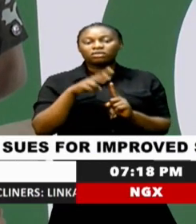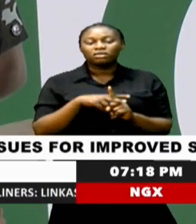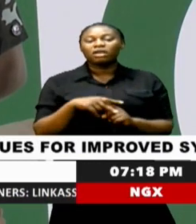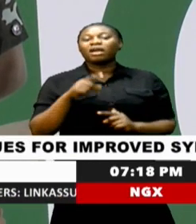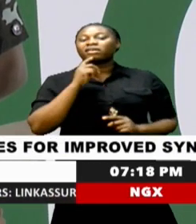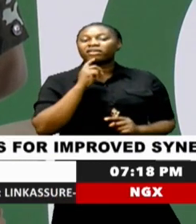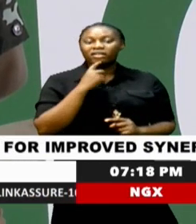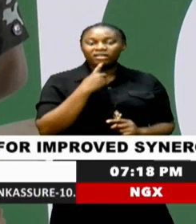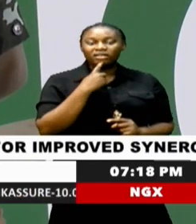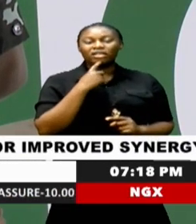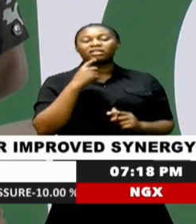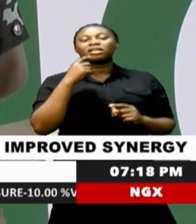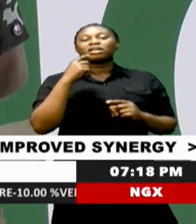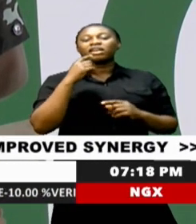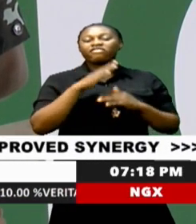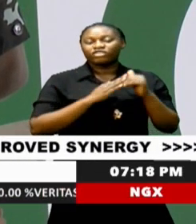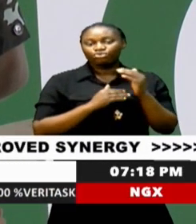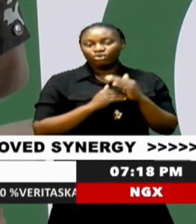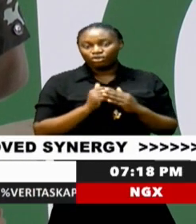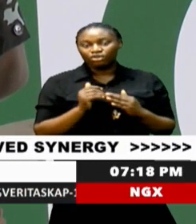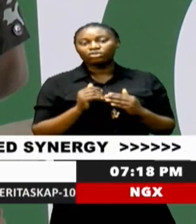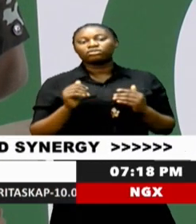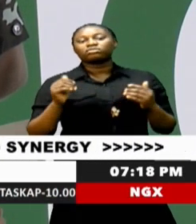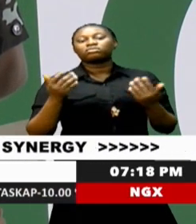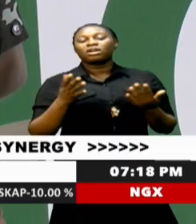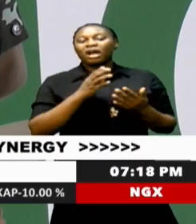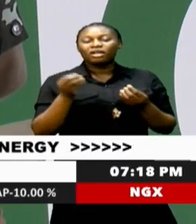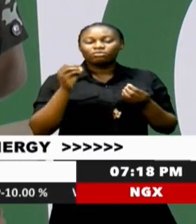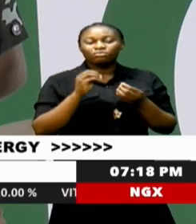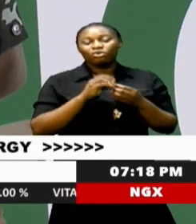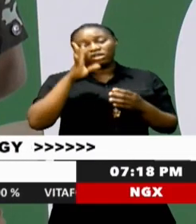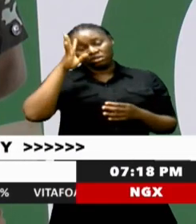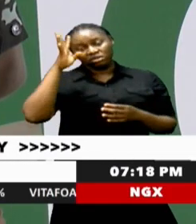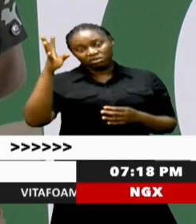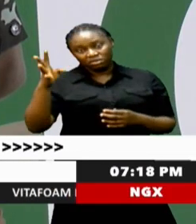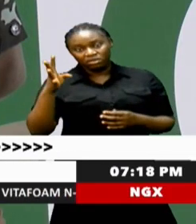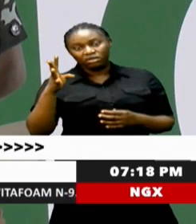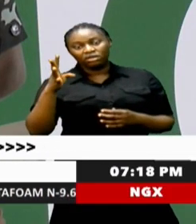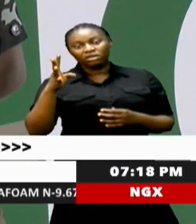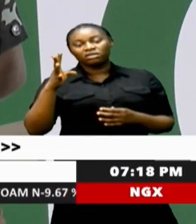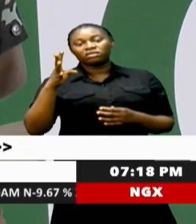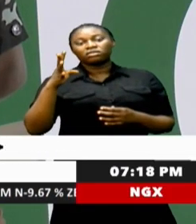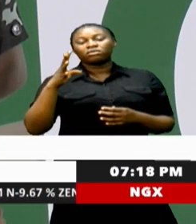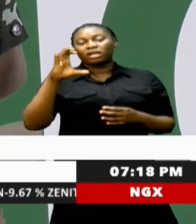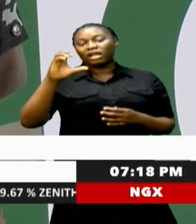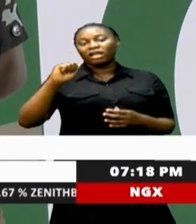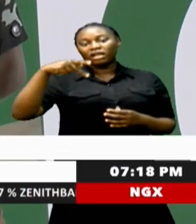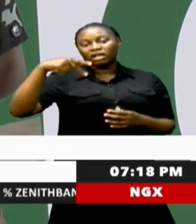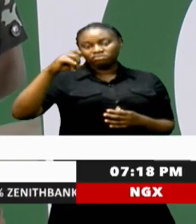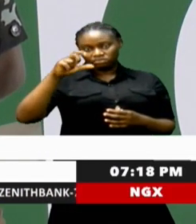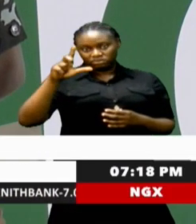critical infrastructure, disruptive innovation, entrepreneurship and capital and